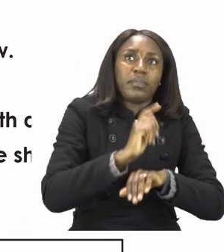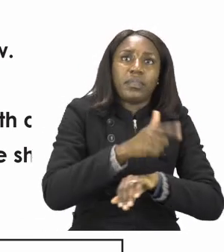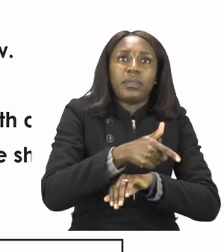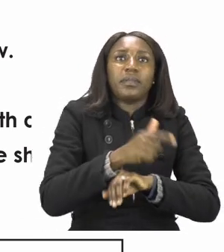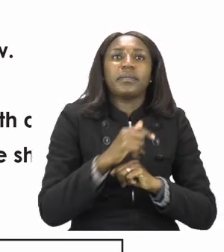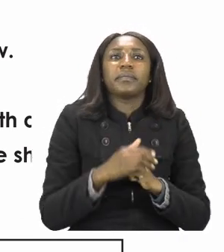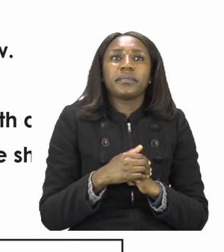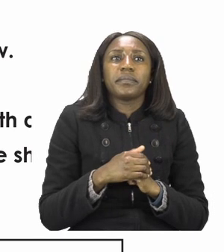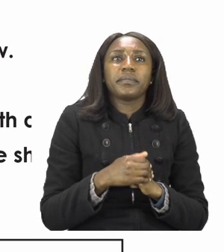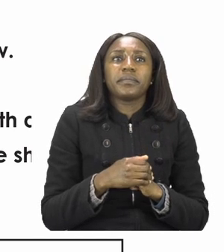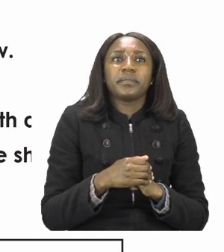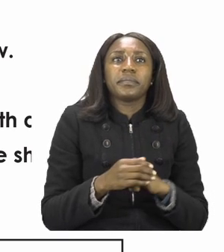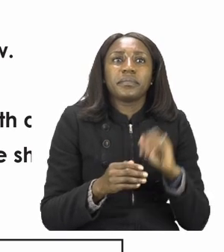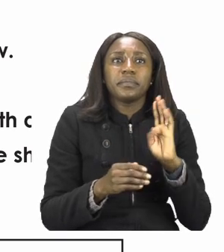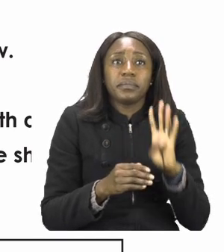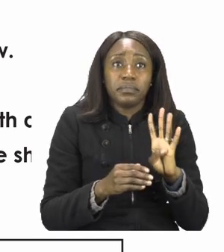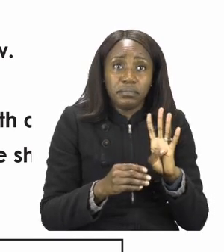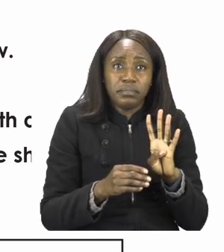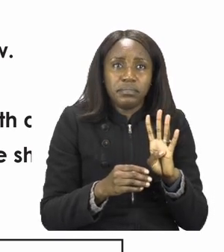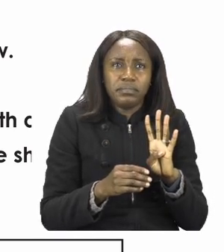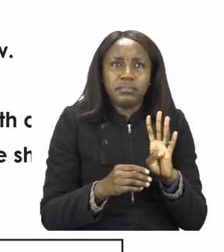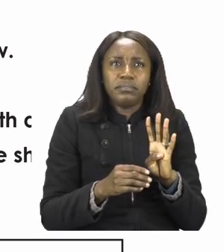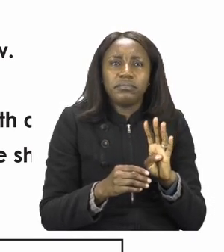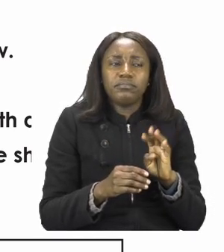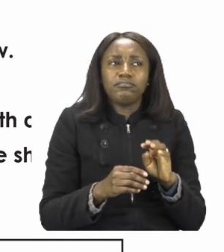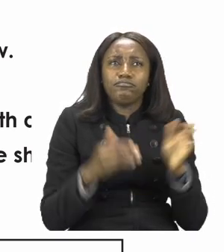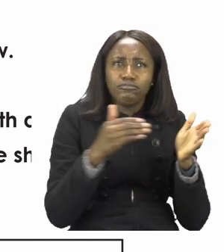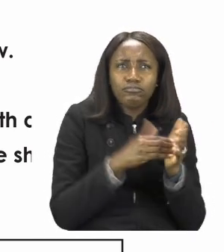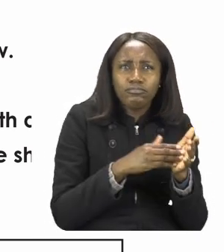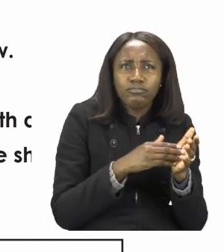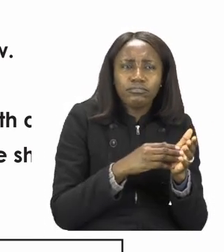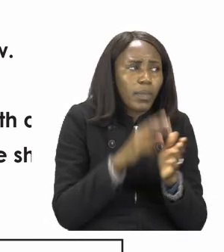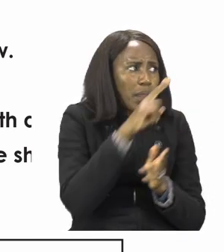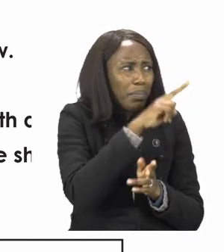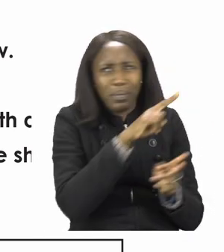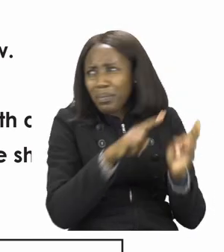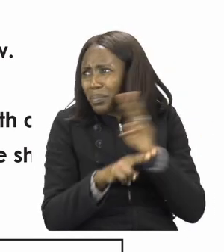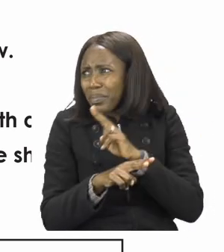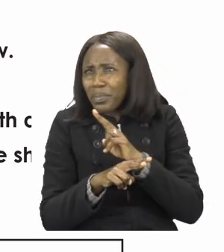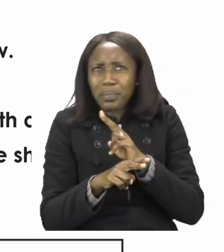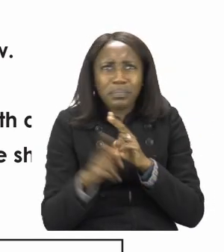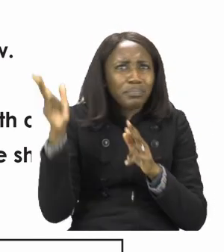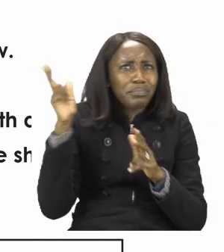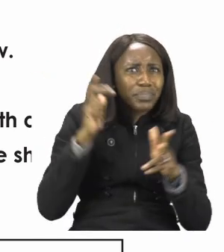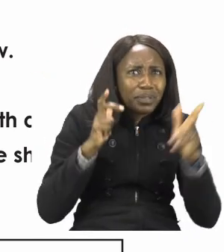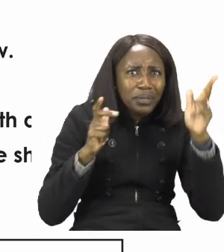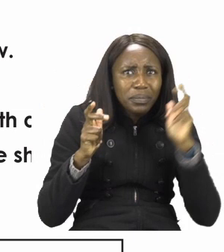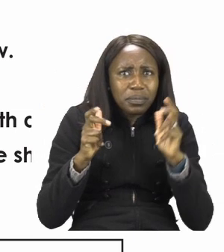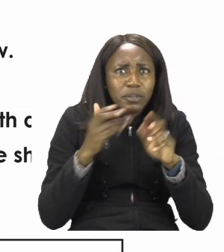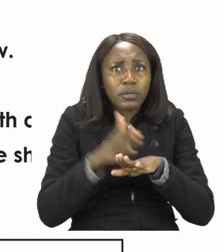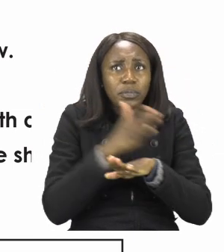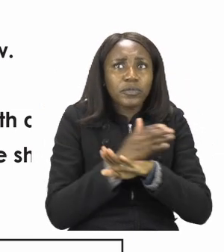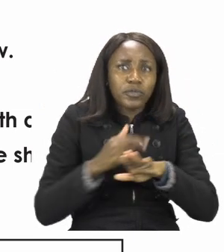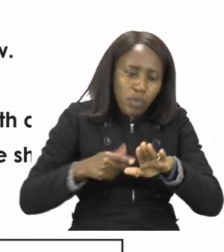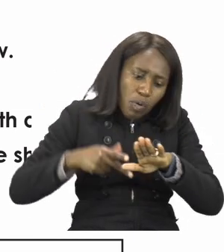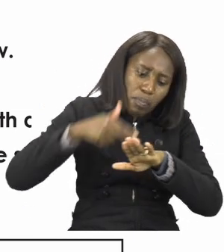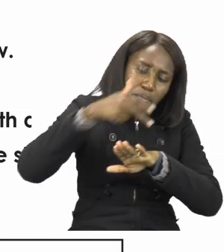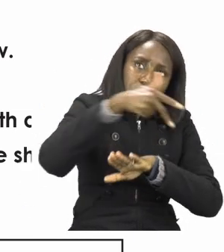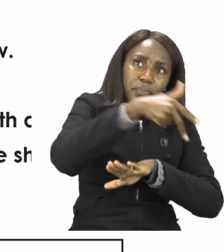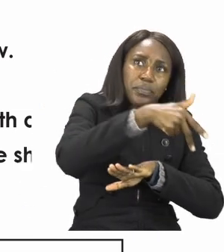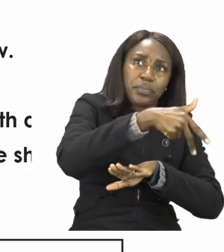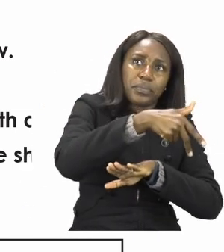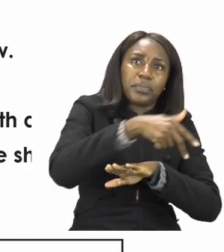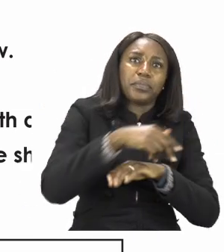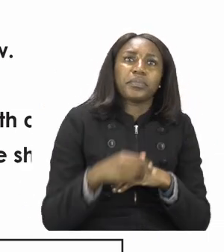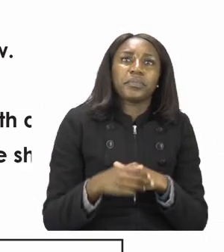Number 4, stop, look, and listen before crossing the road.